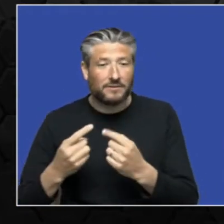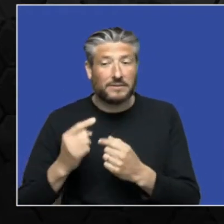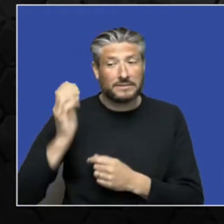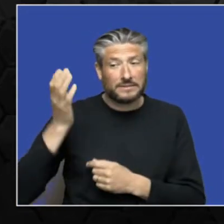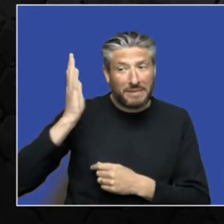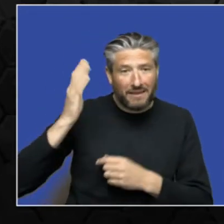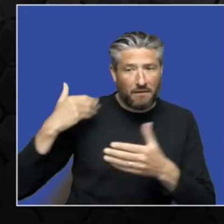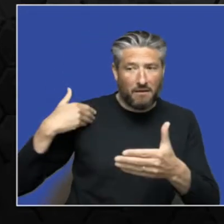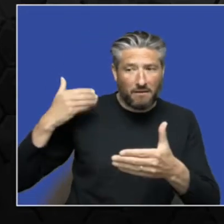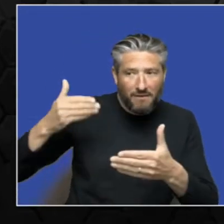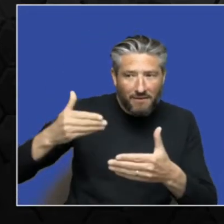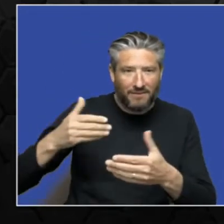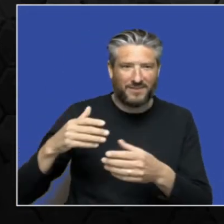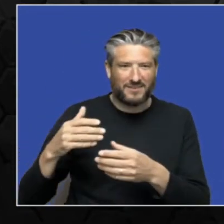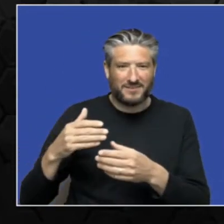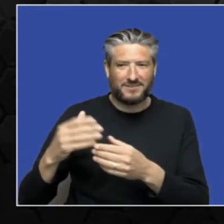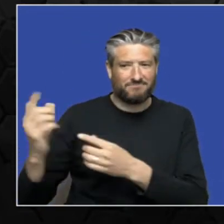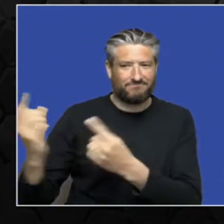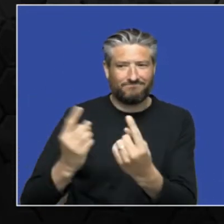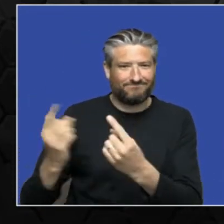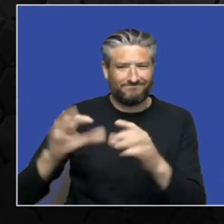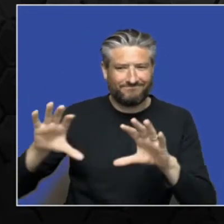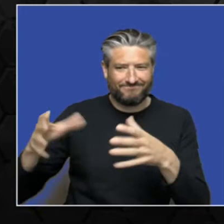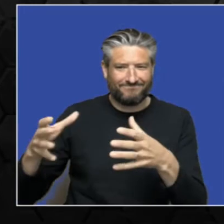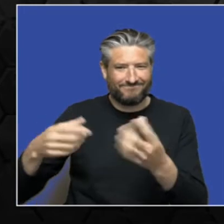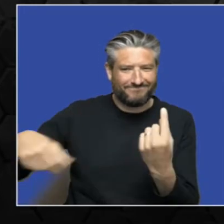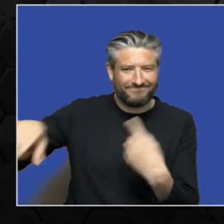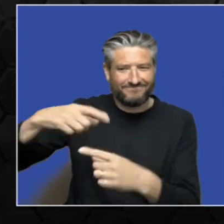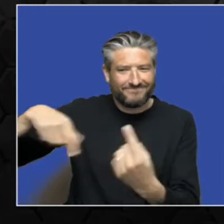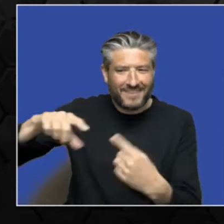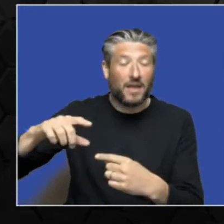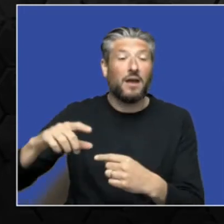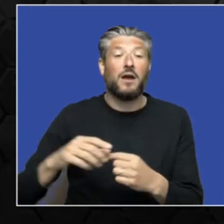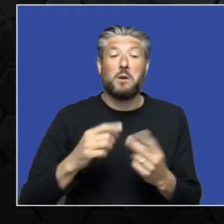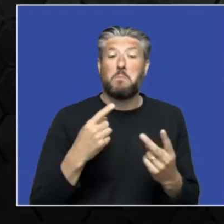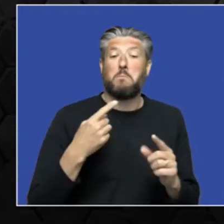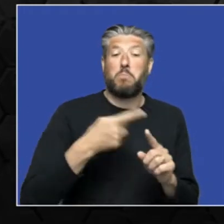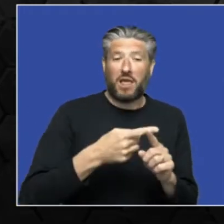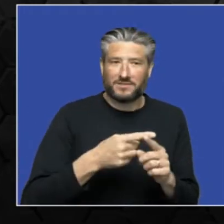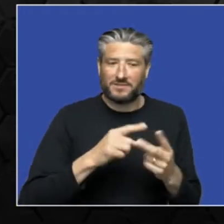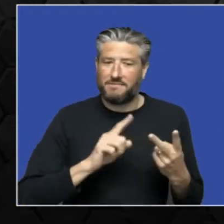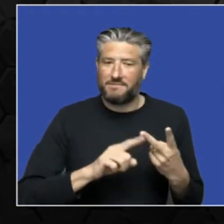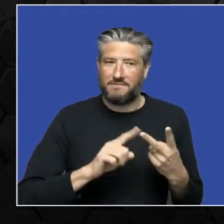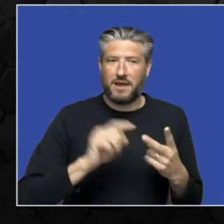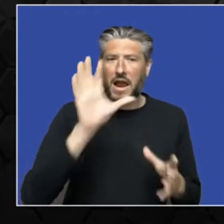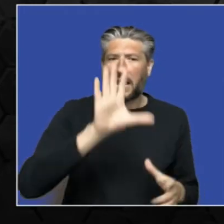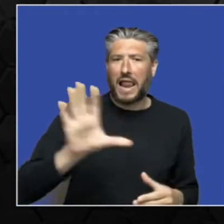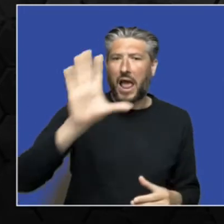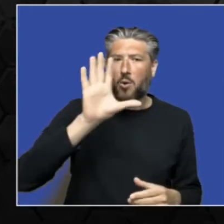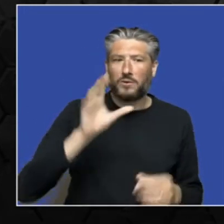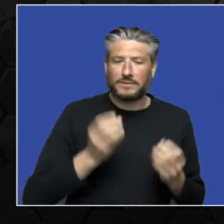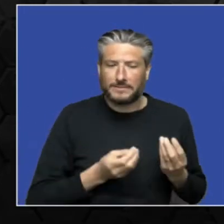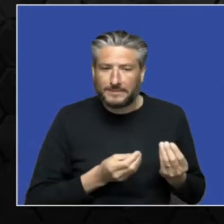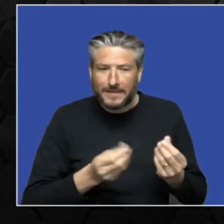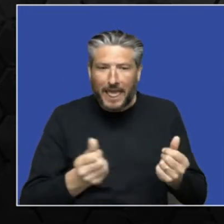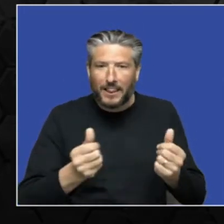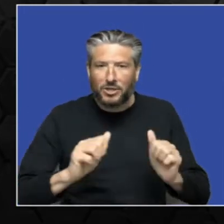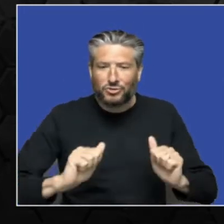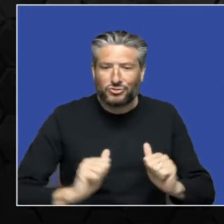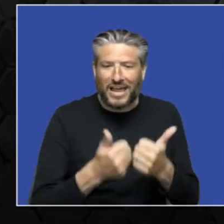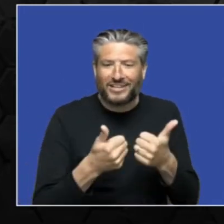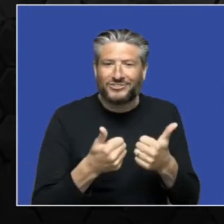of the Cloud Skills Challenge, which you can take in the next 48 hours and where you can win lots of prizes like